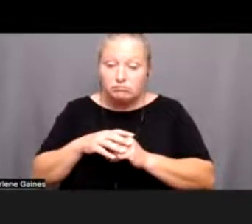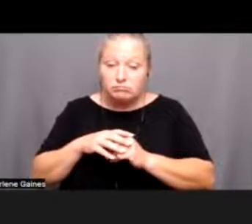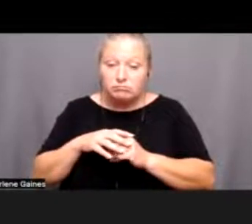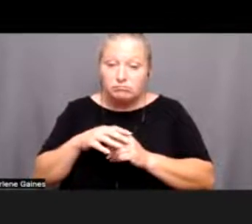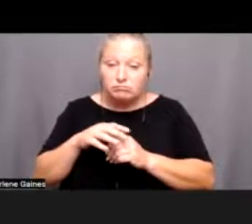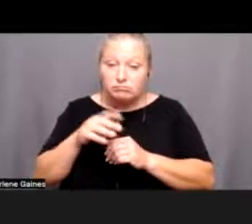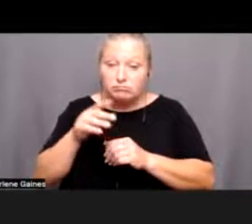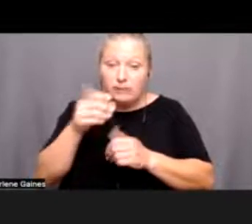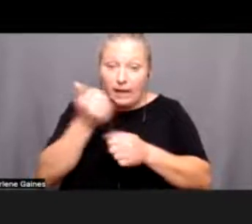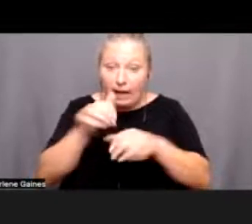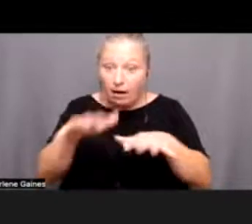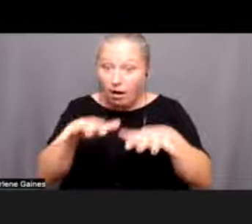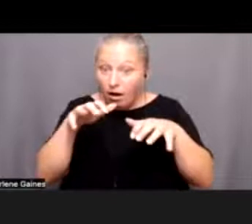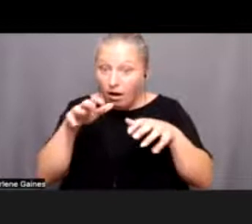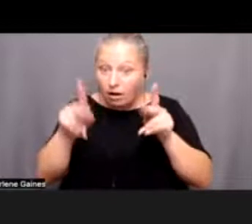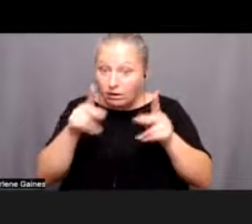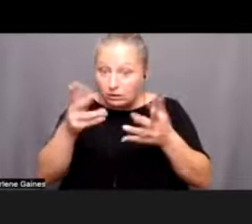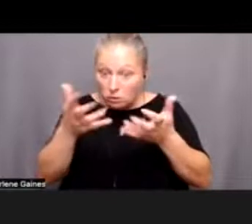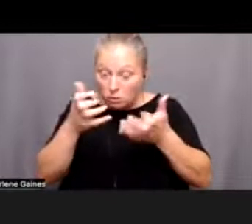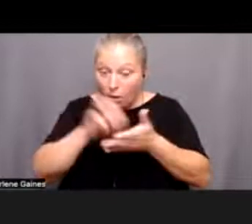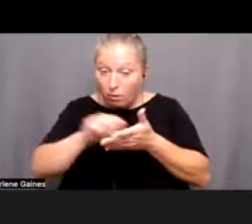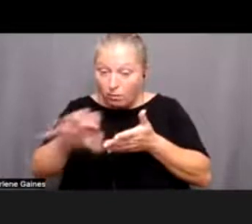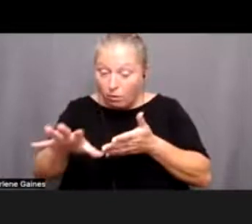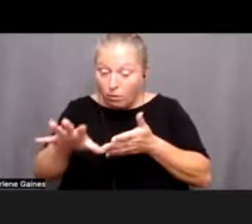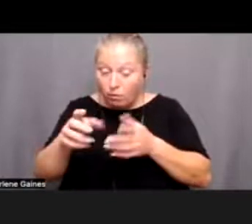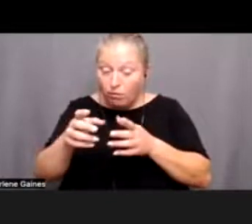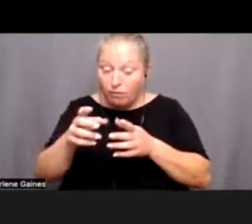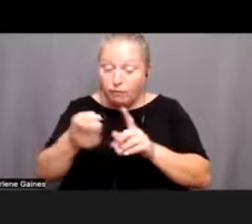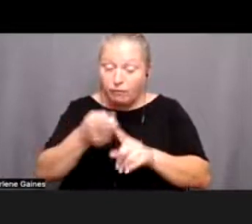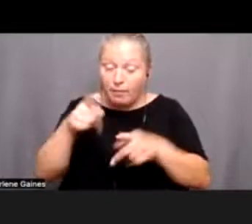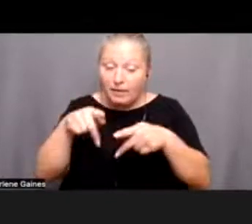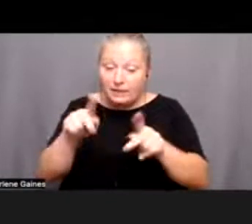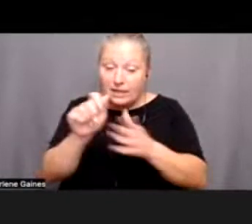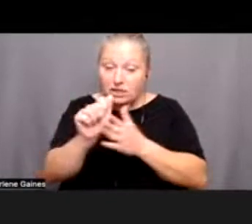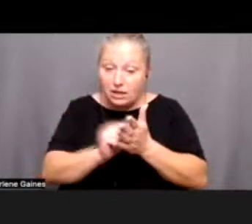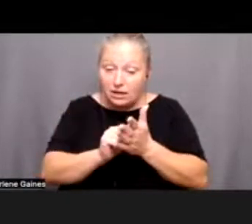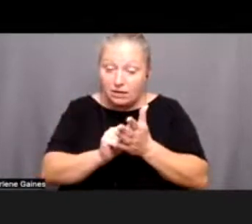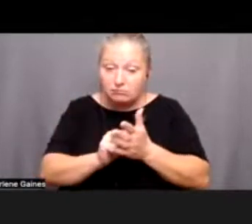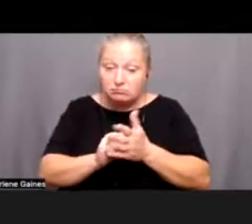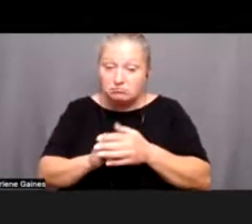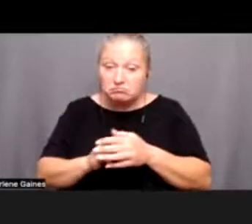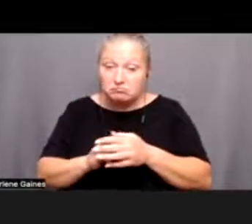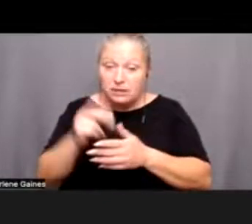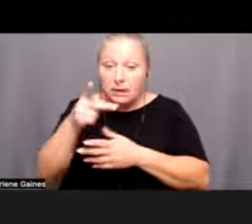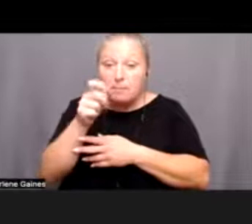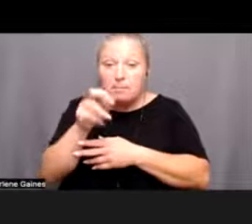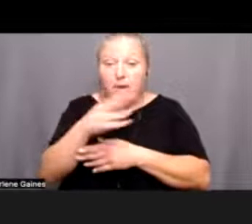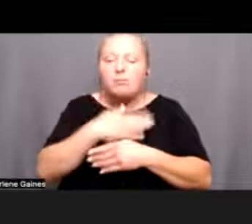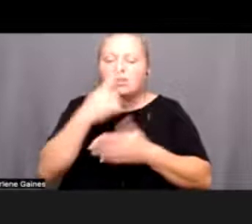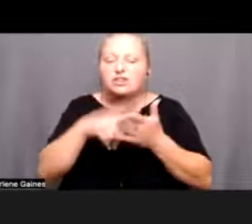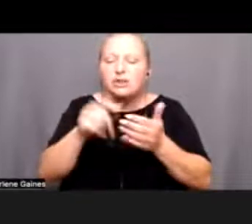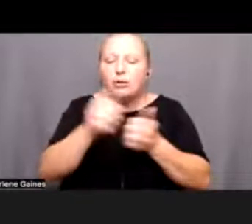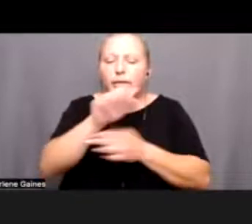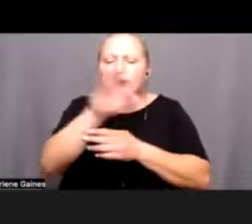Would anyone in the audience like to remove any items from the consent agenda? Okay, Peter, can you check with the Zoom audience,